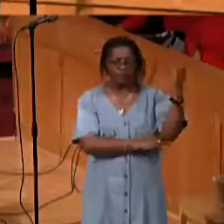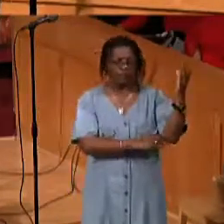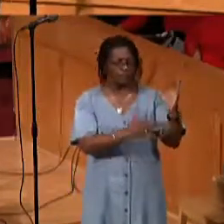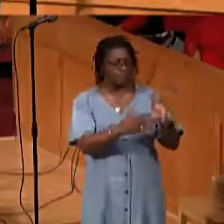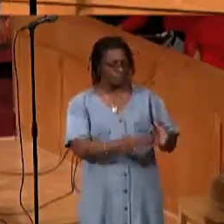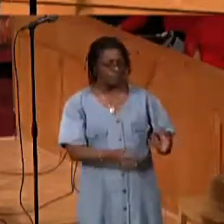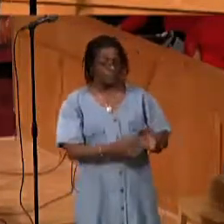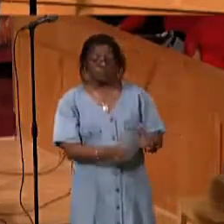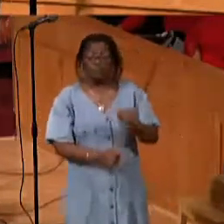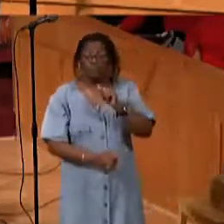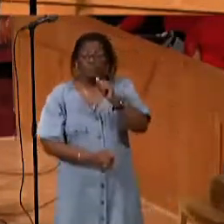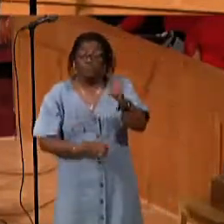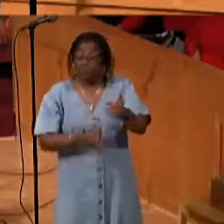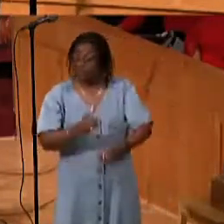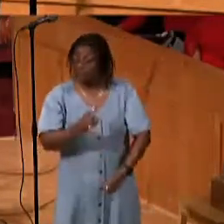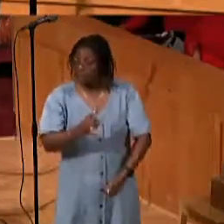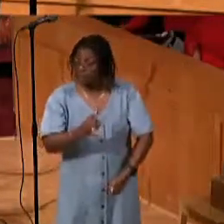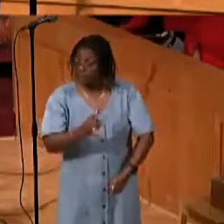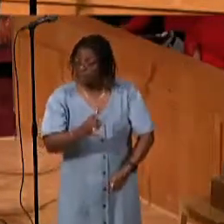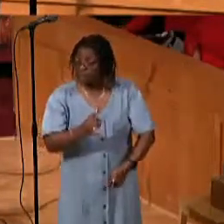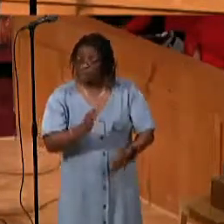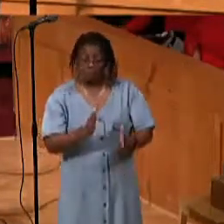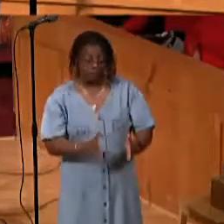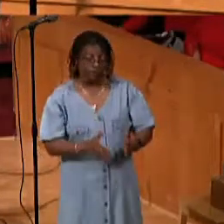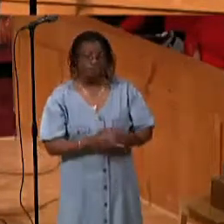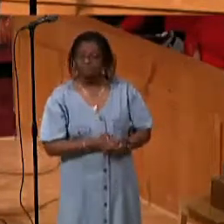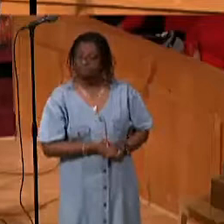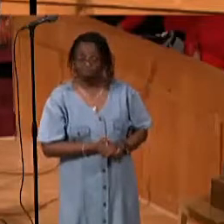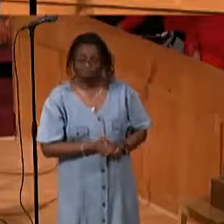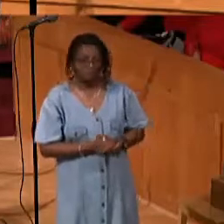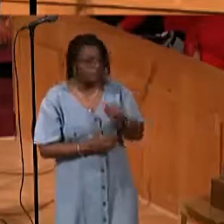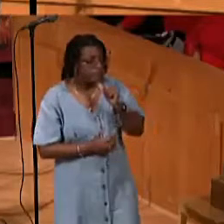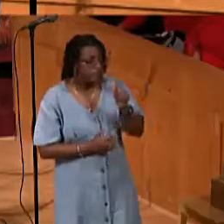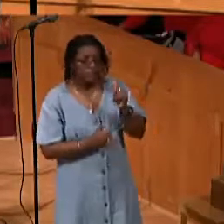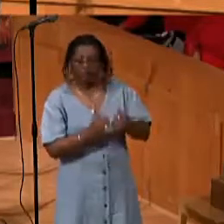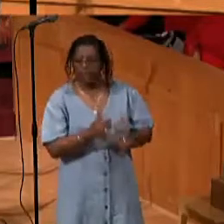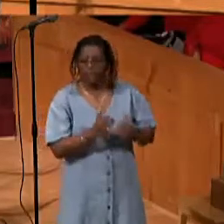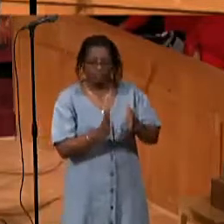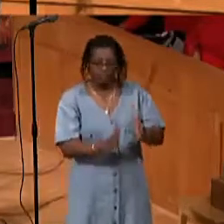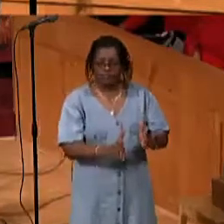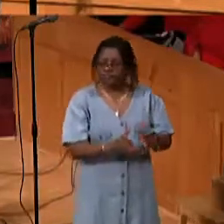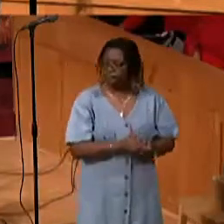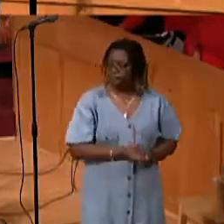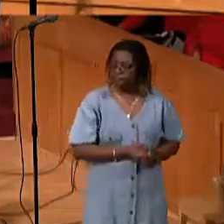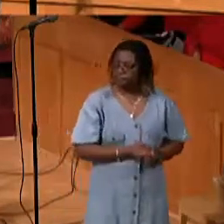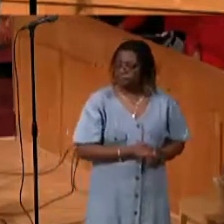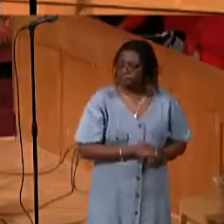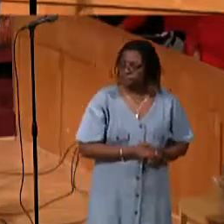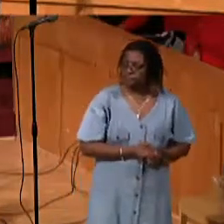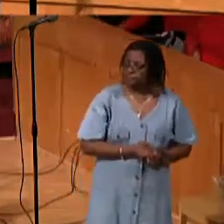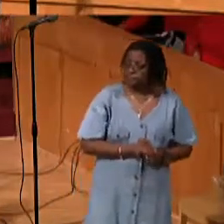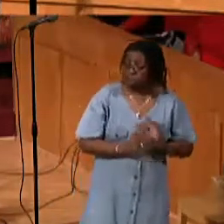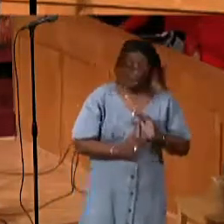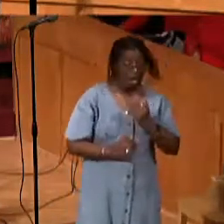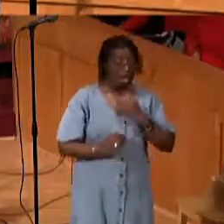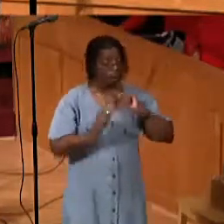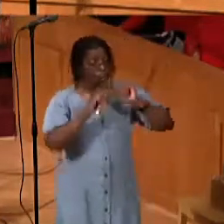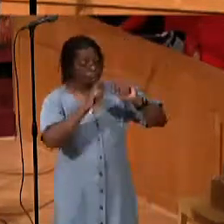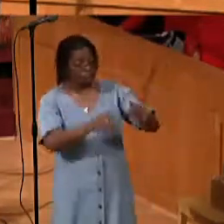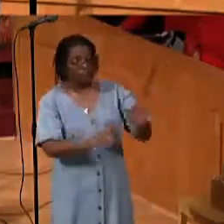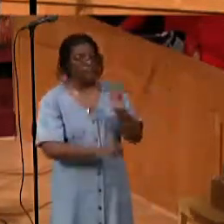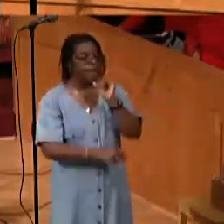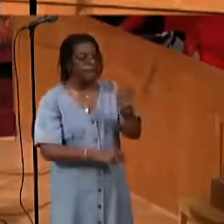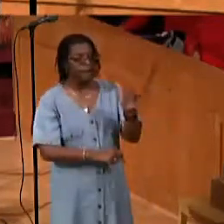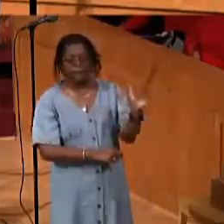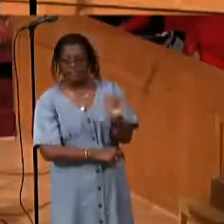last? Somebody says she's not the last. So maybe our response is not like Mary, but if we're going